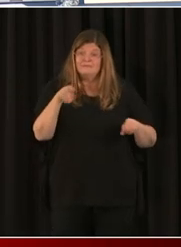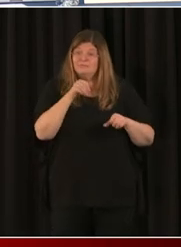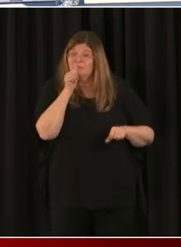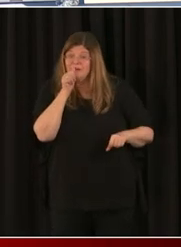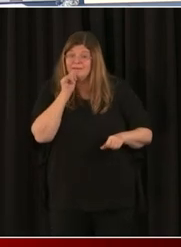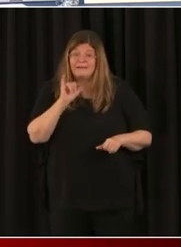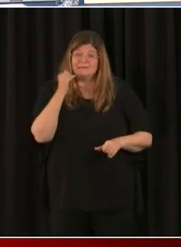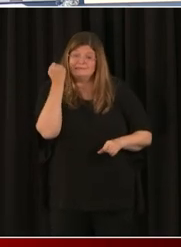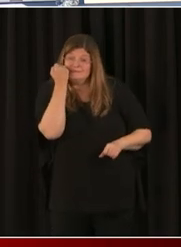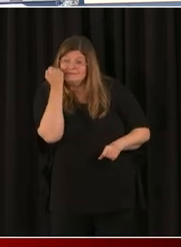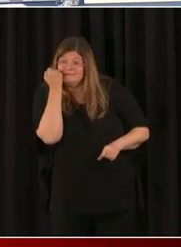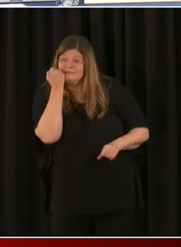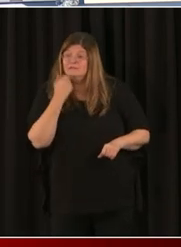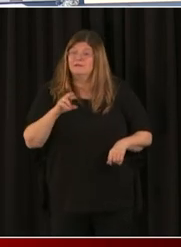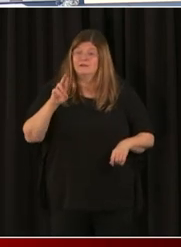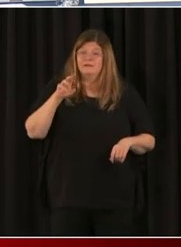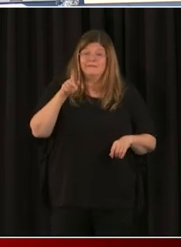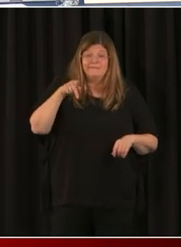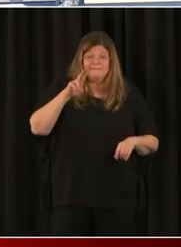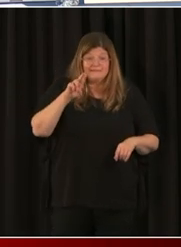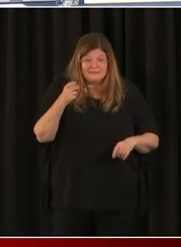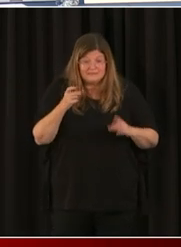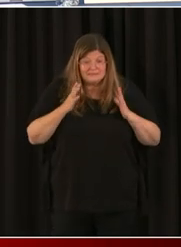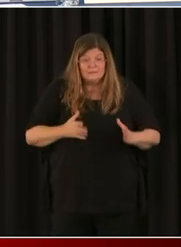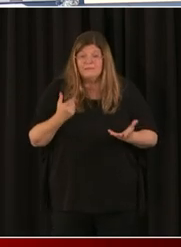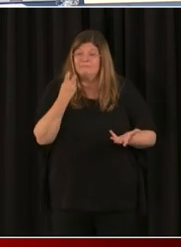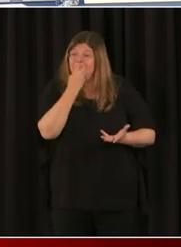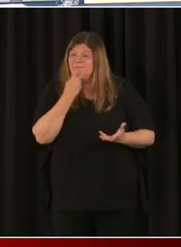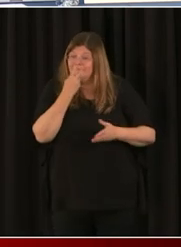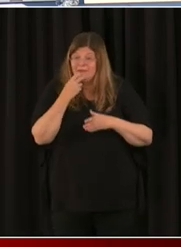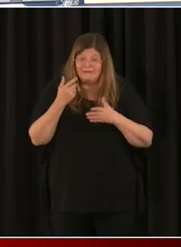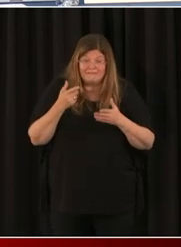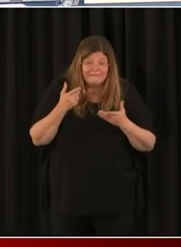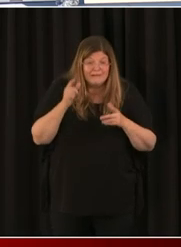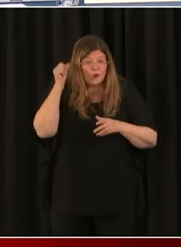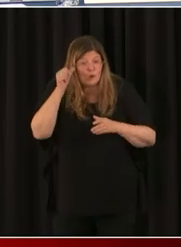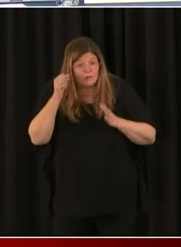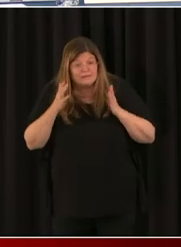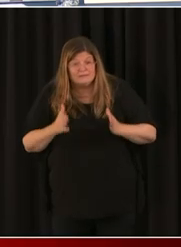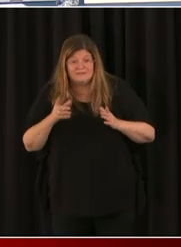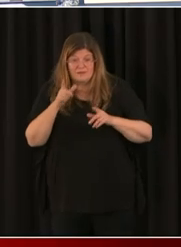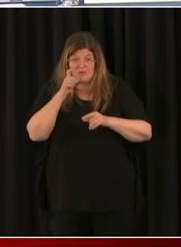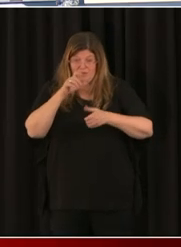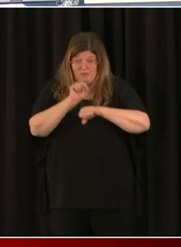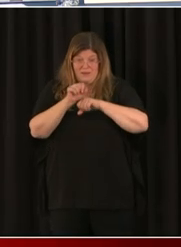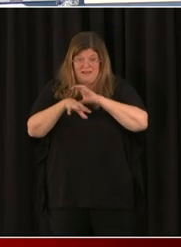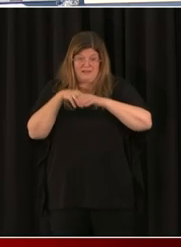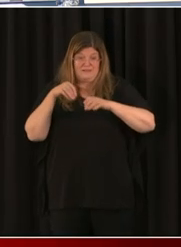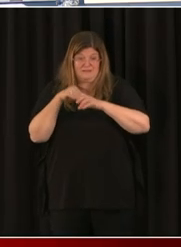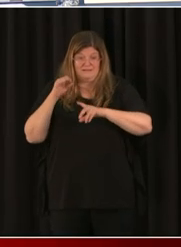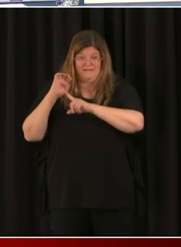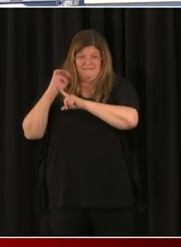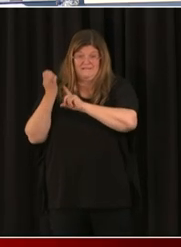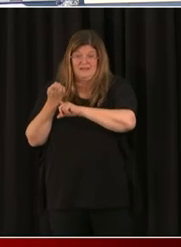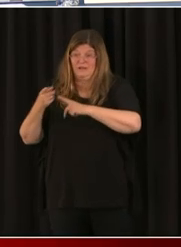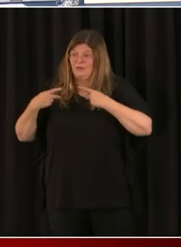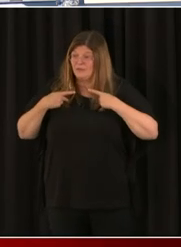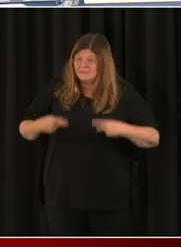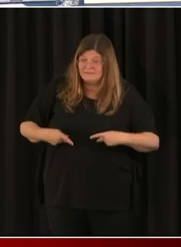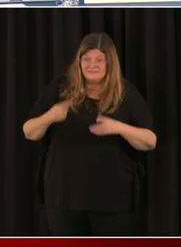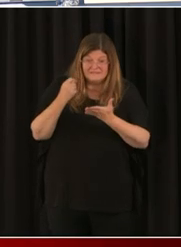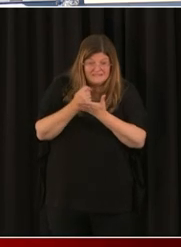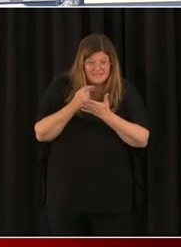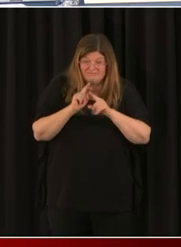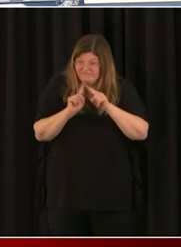you're a pharmacist, if you're a speech and language pathologist who works in an outpatient environment, if you're a physical therapist who works